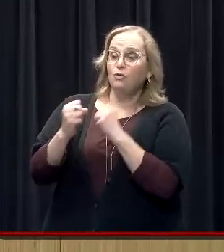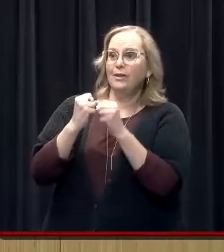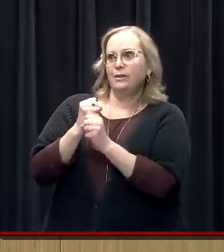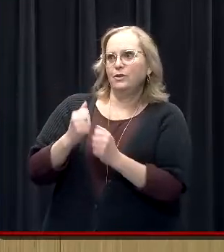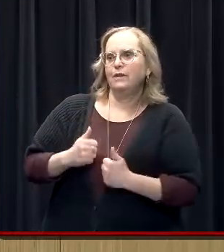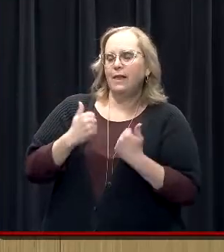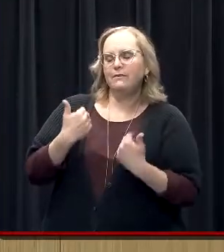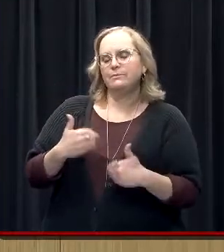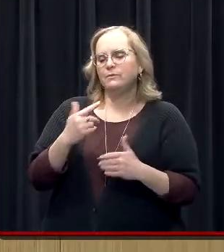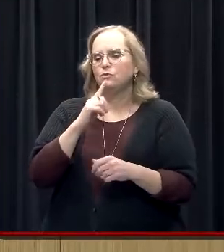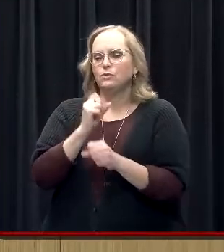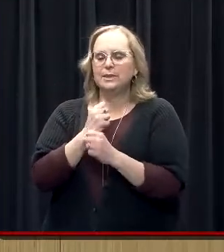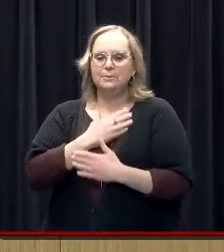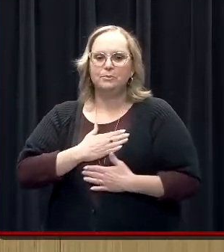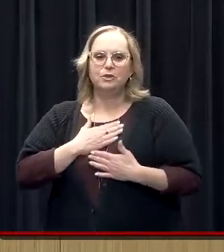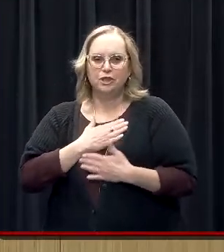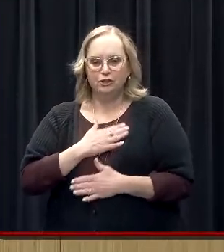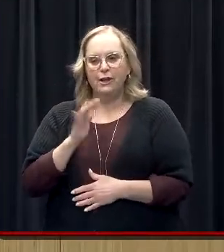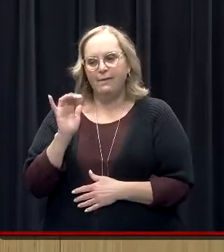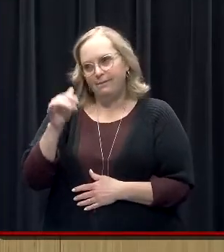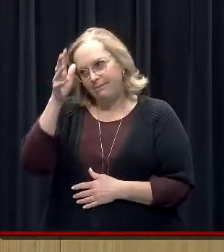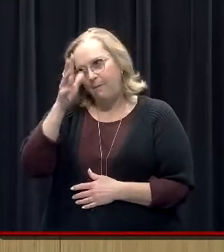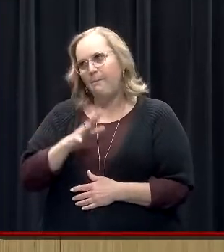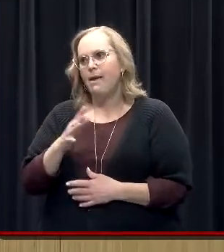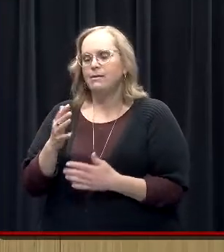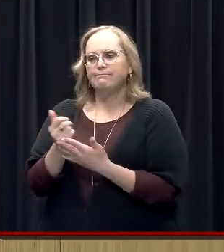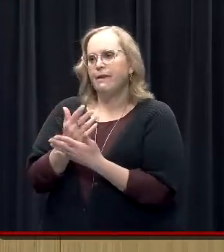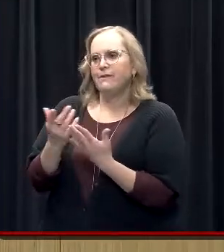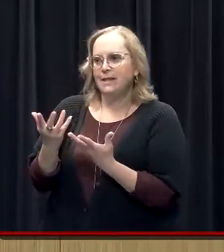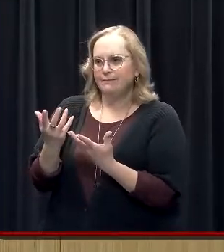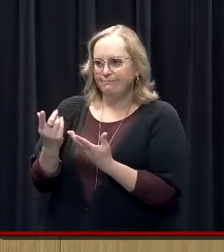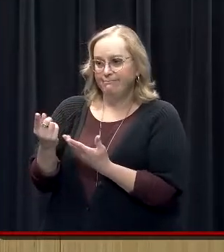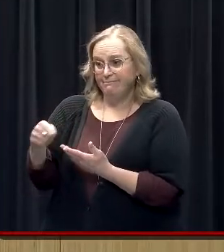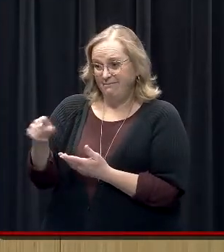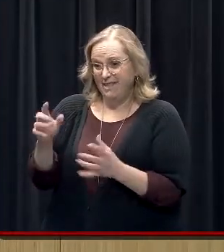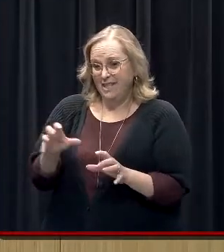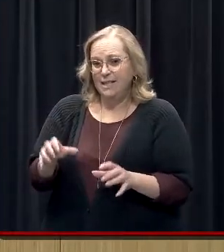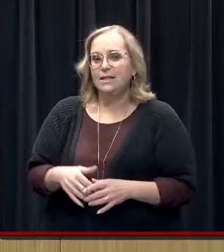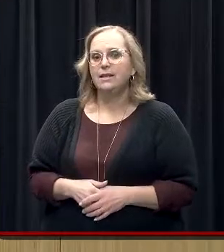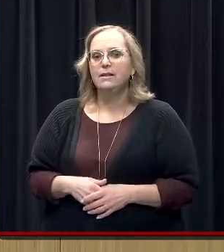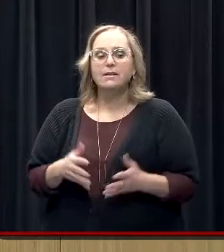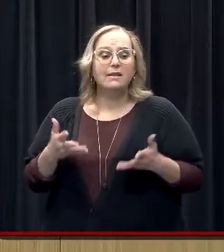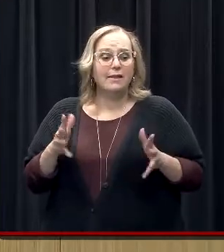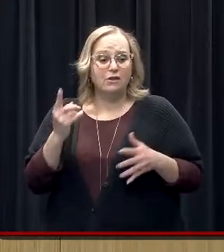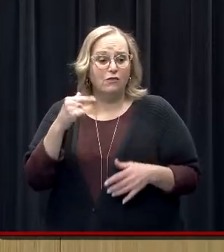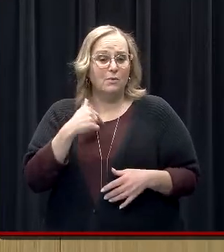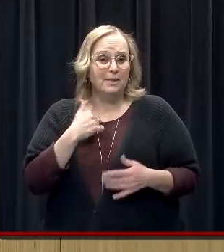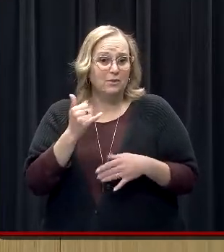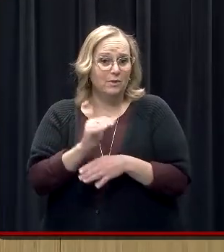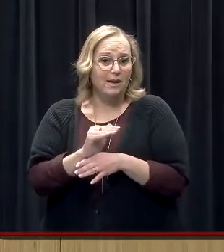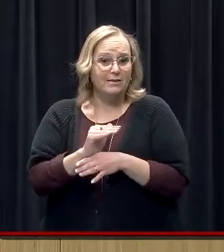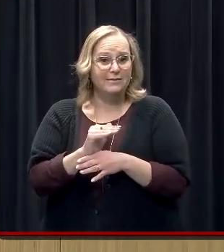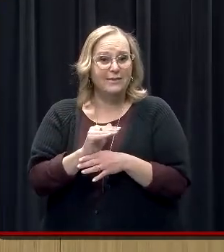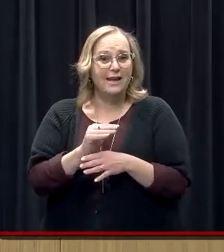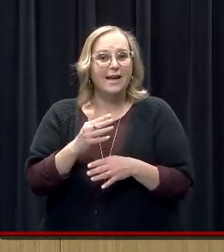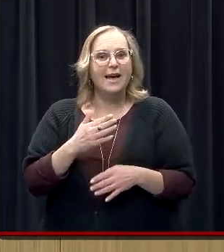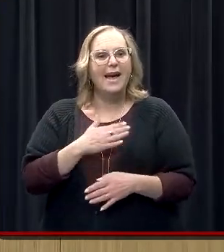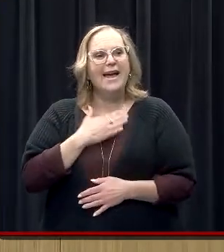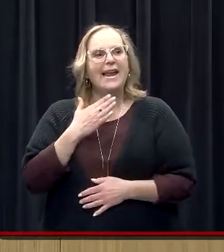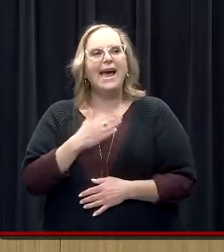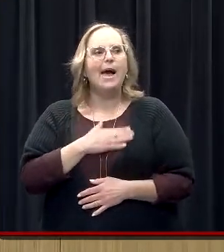really appreciate that man and what he did. So that's all for me tonight, and happy